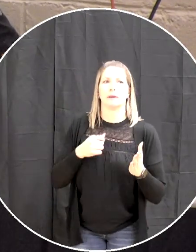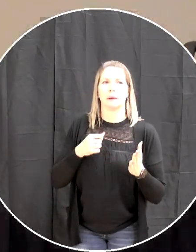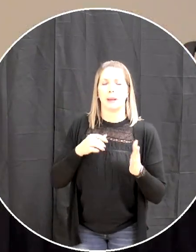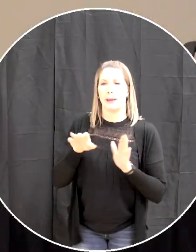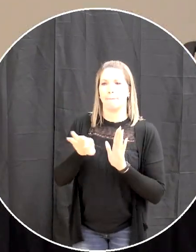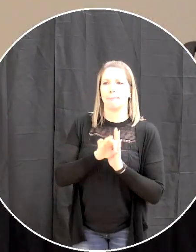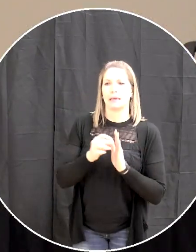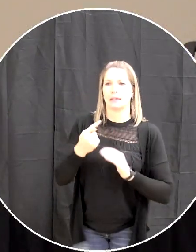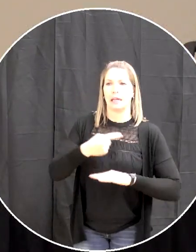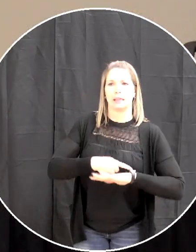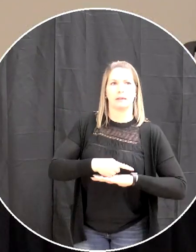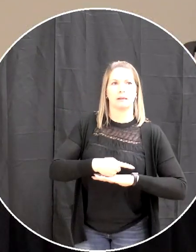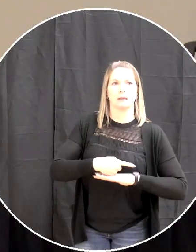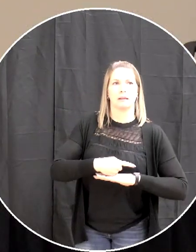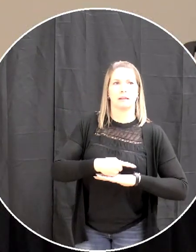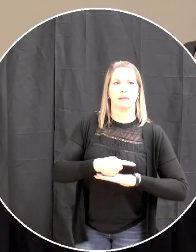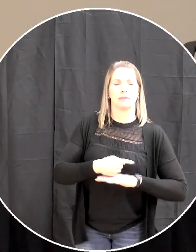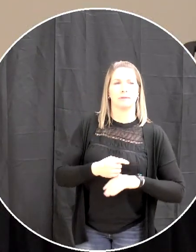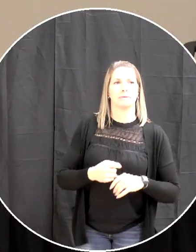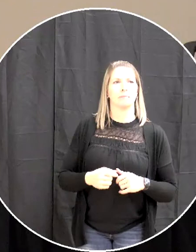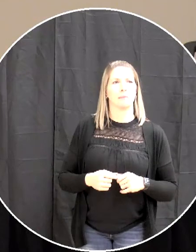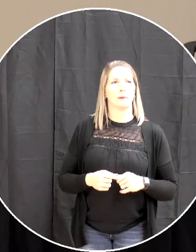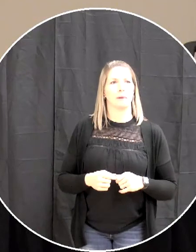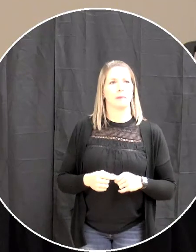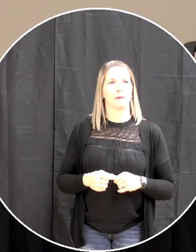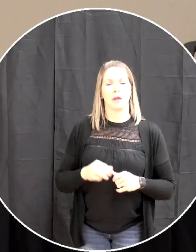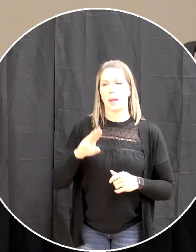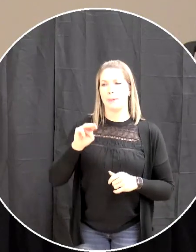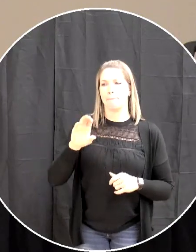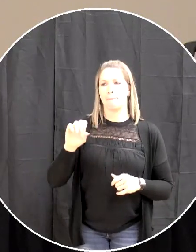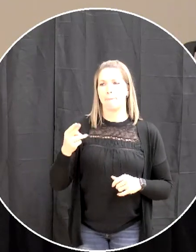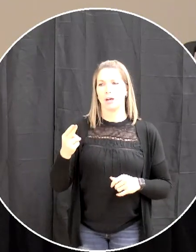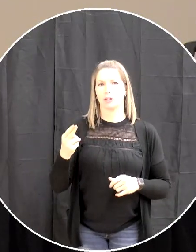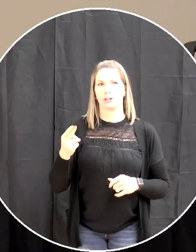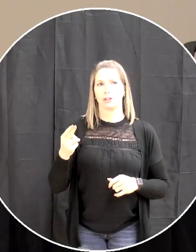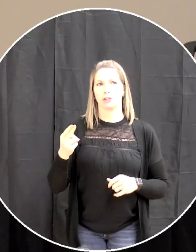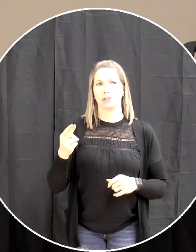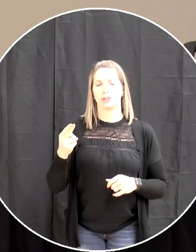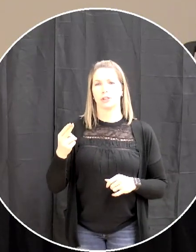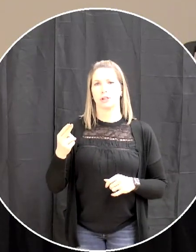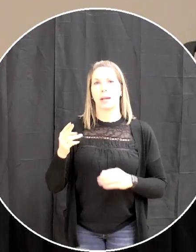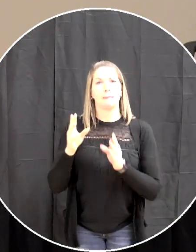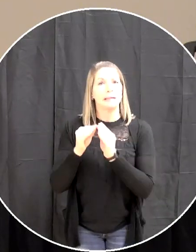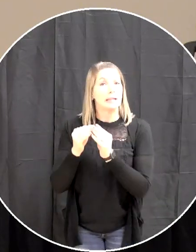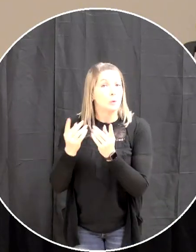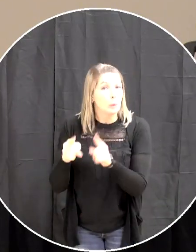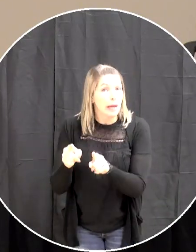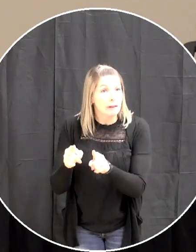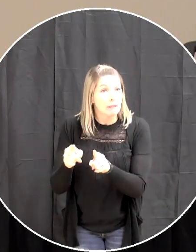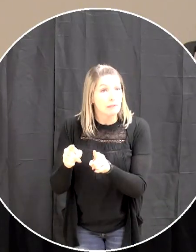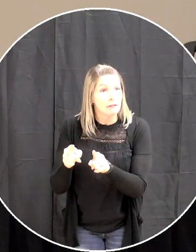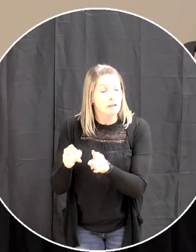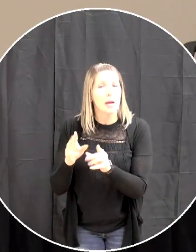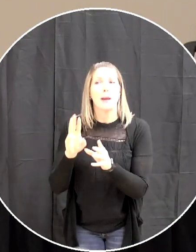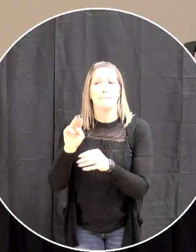date of what date? March? In our March meeting, okay. So this is a Okay. date set for